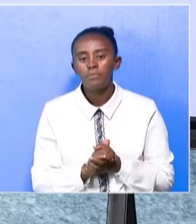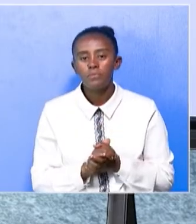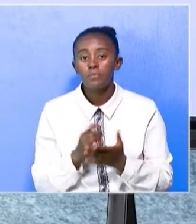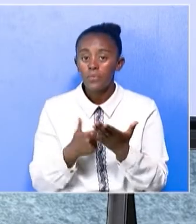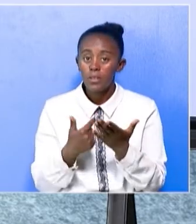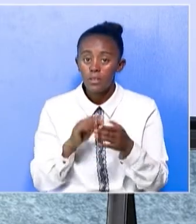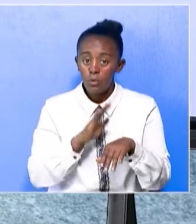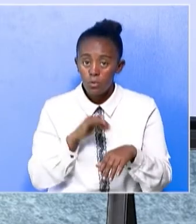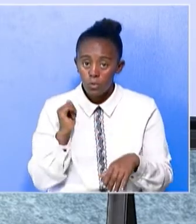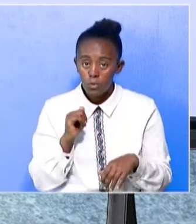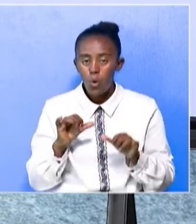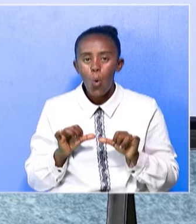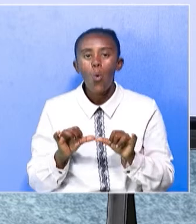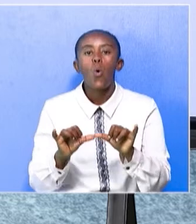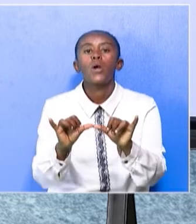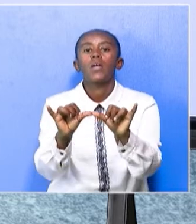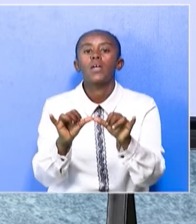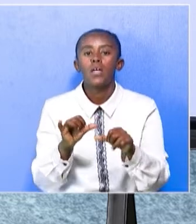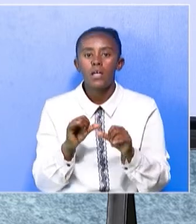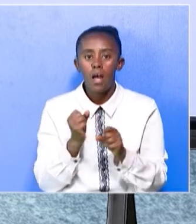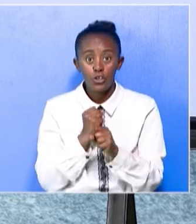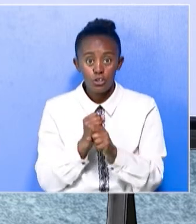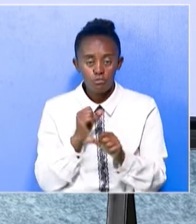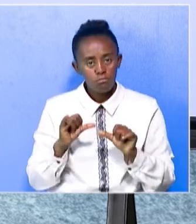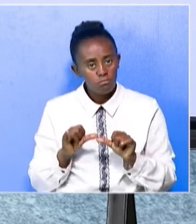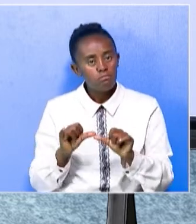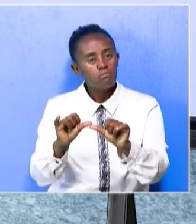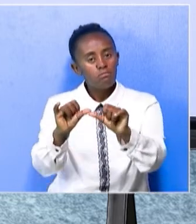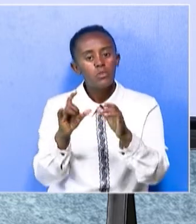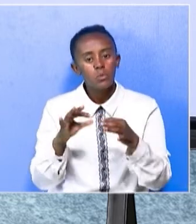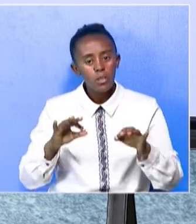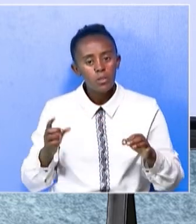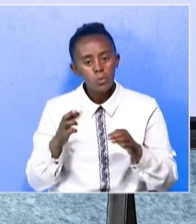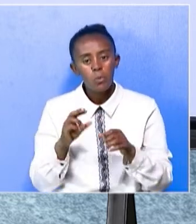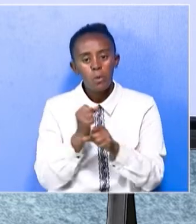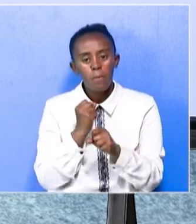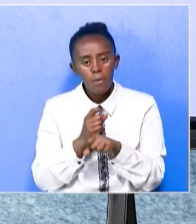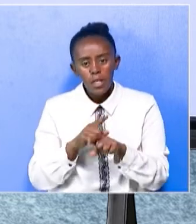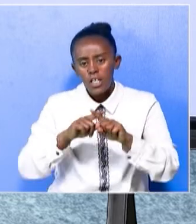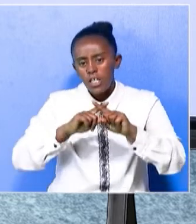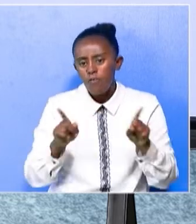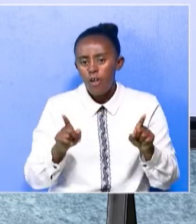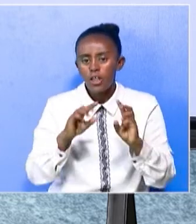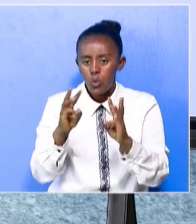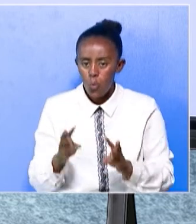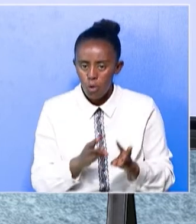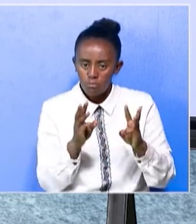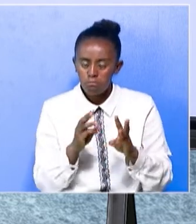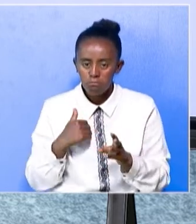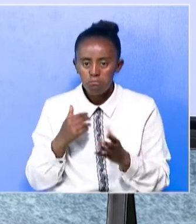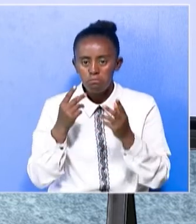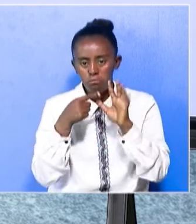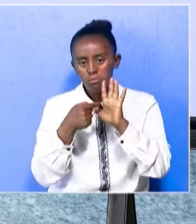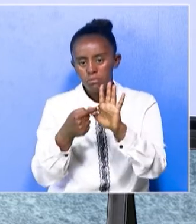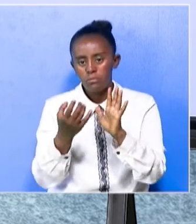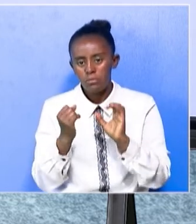This is what we call it ongoing actions. Ongoing action of sentence can be performed in different ways. I would like to show you. This